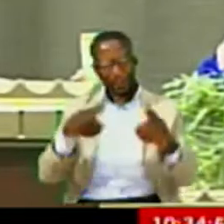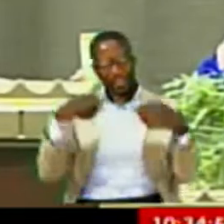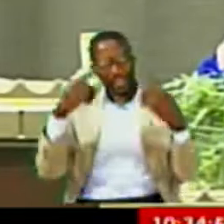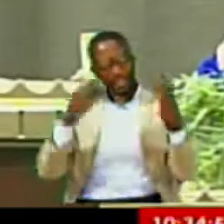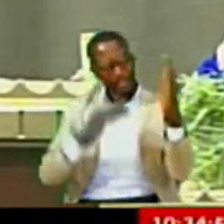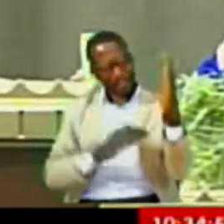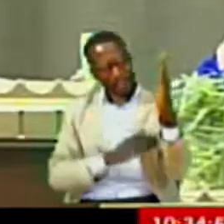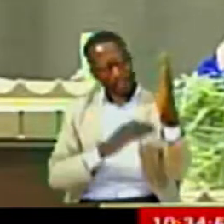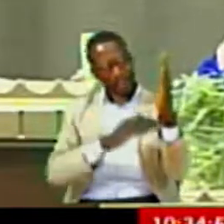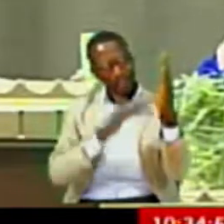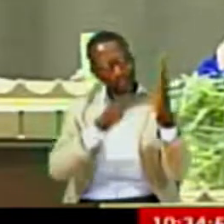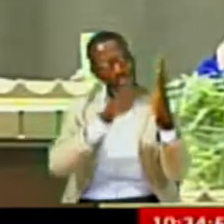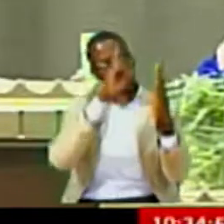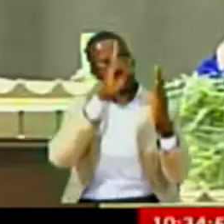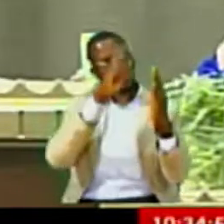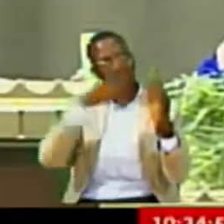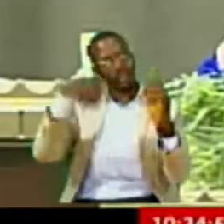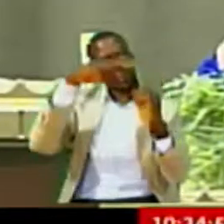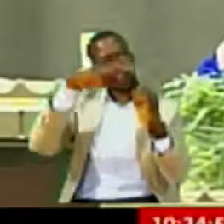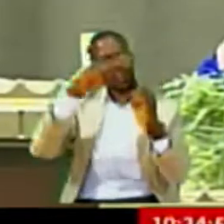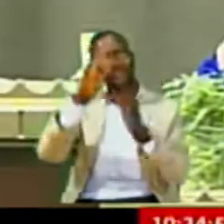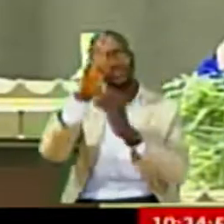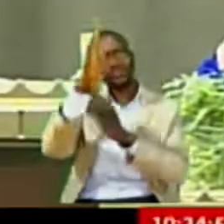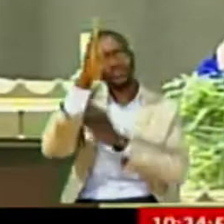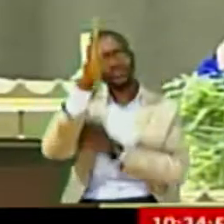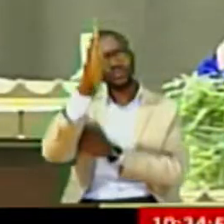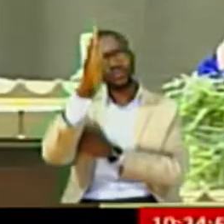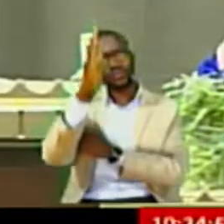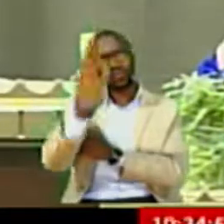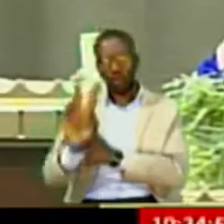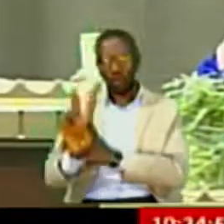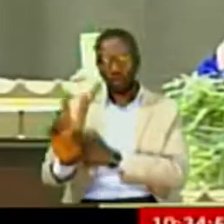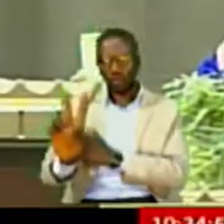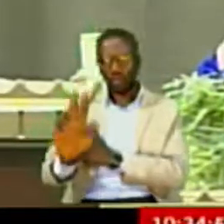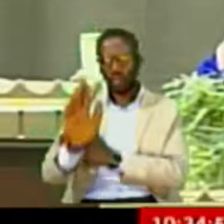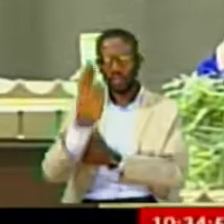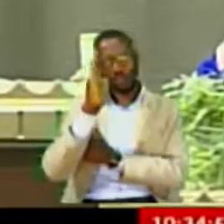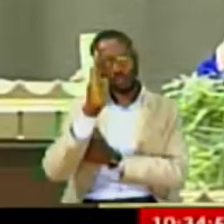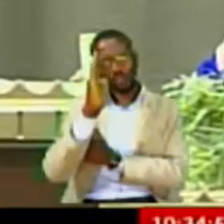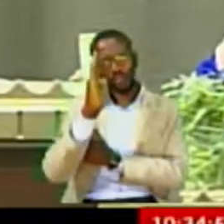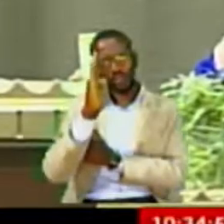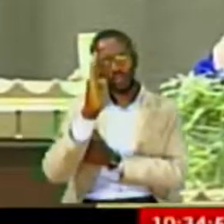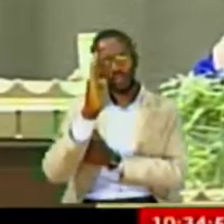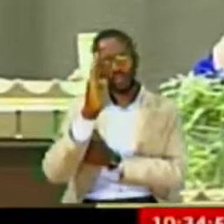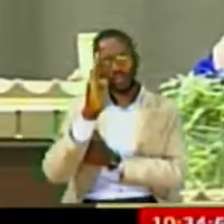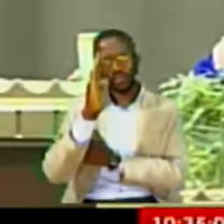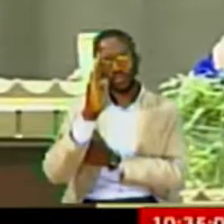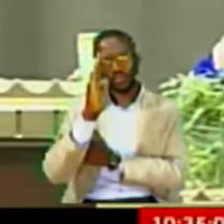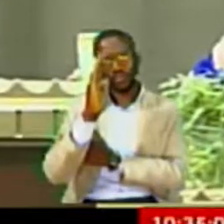je monte à Dieu. That I'm going to God. Votre Dieu. Your God.